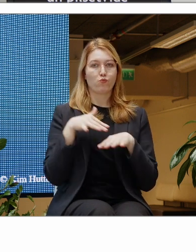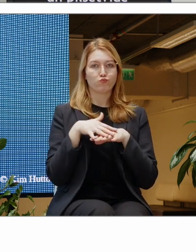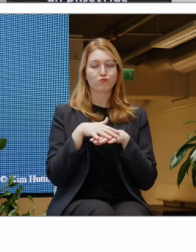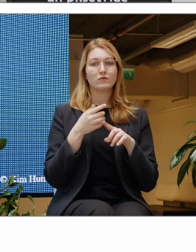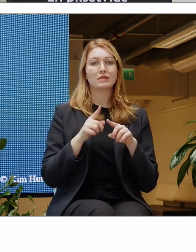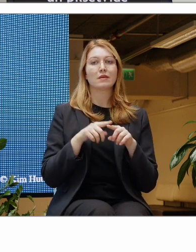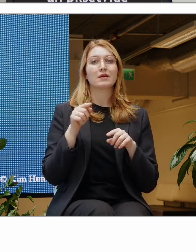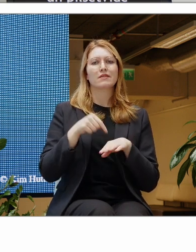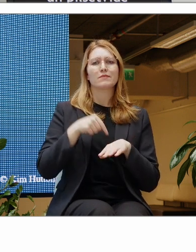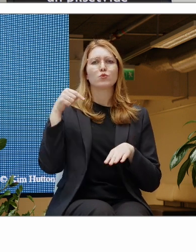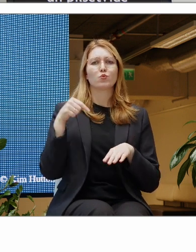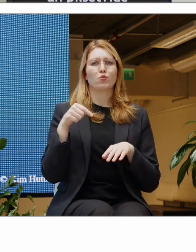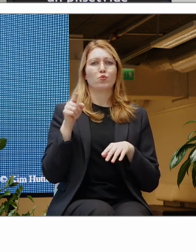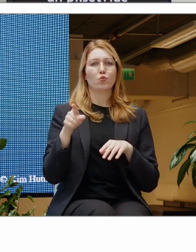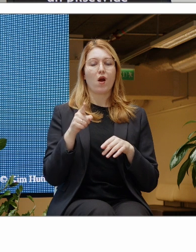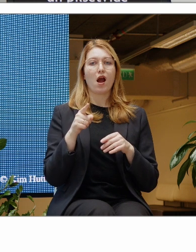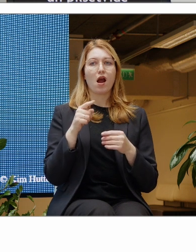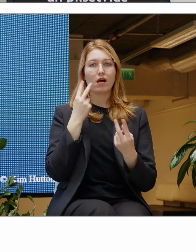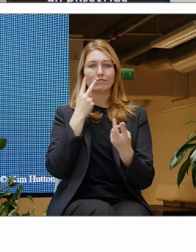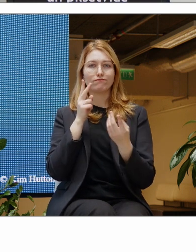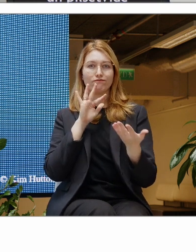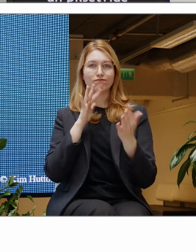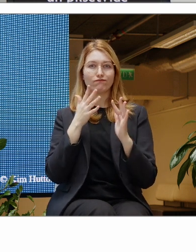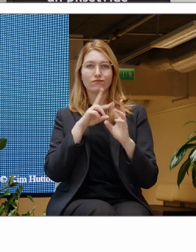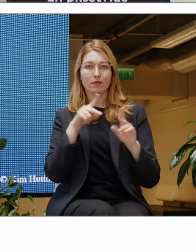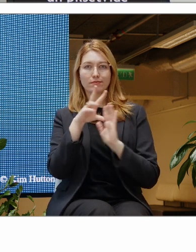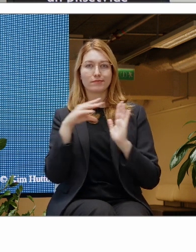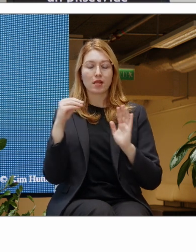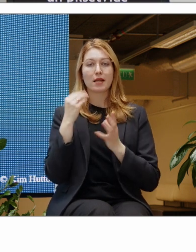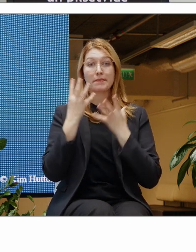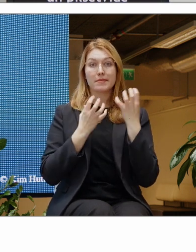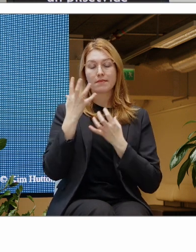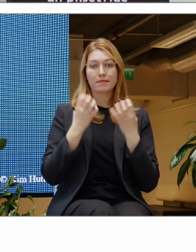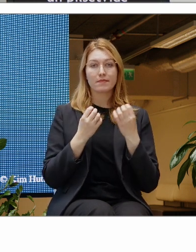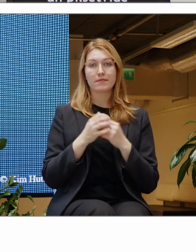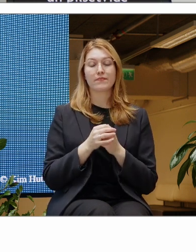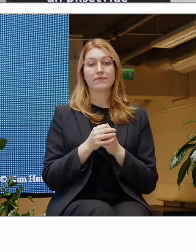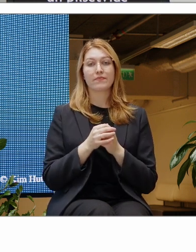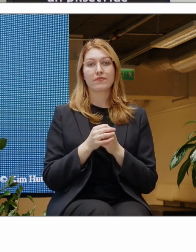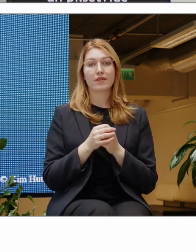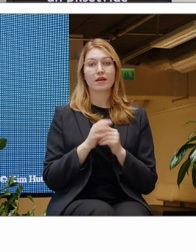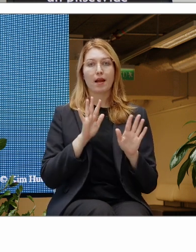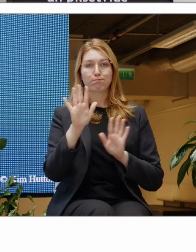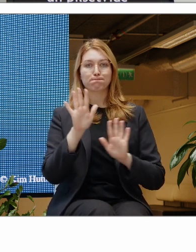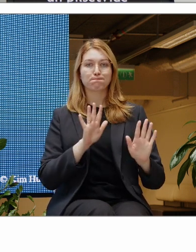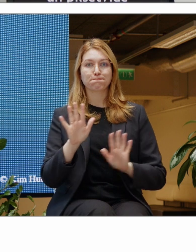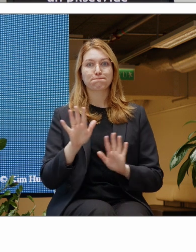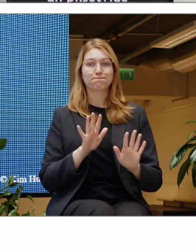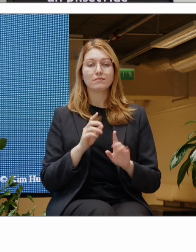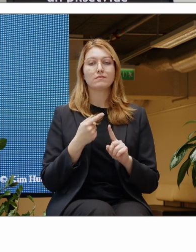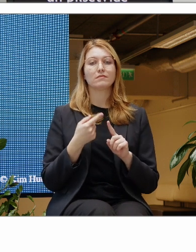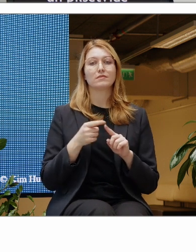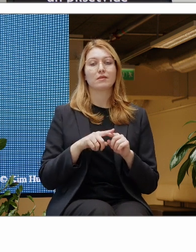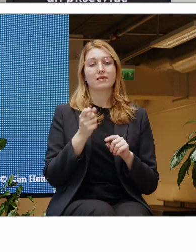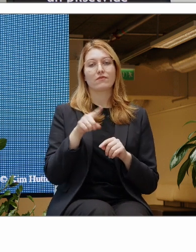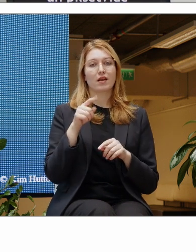their pain, feeling their emotion. And the more that we mimic that action, we develop more